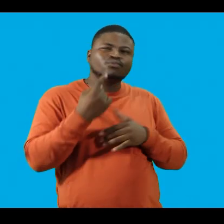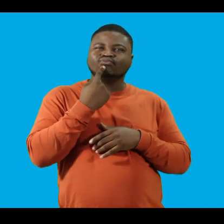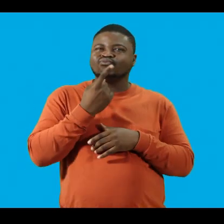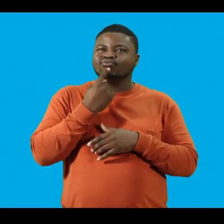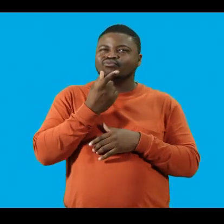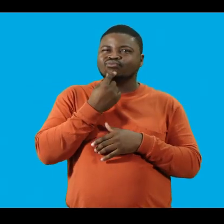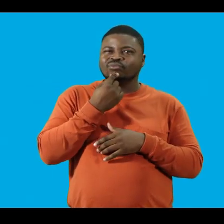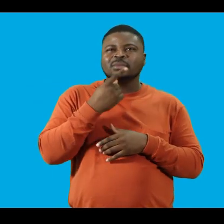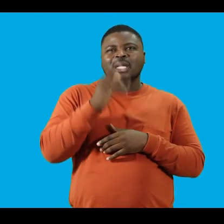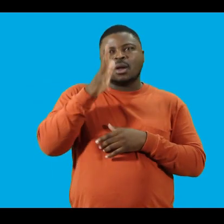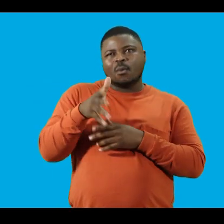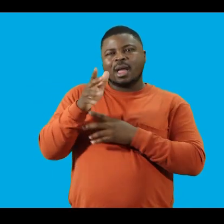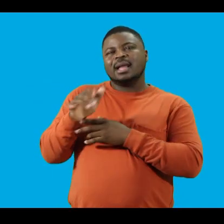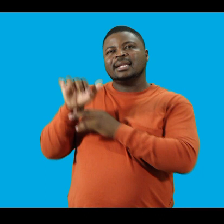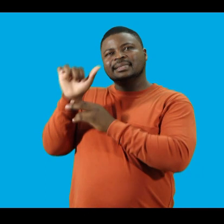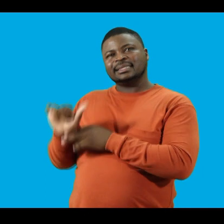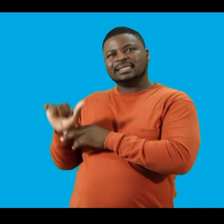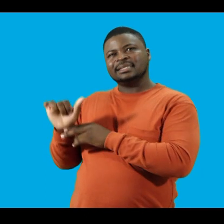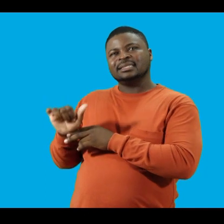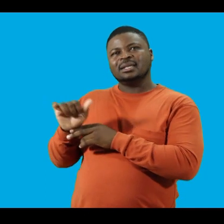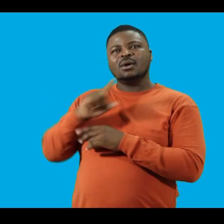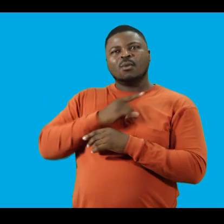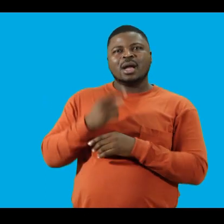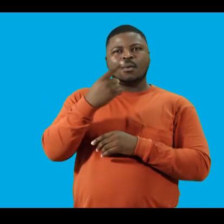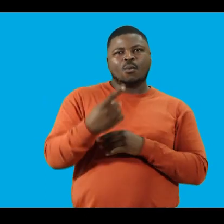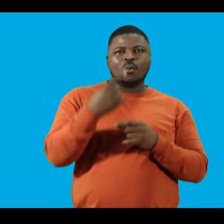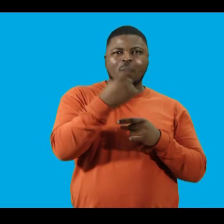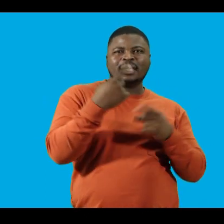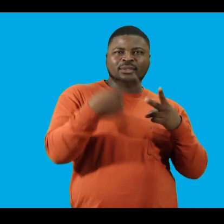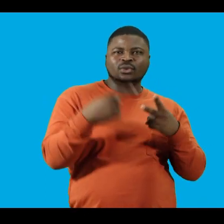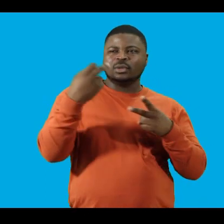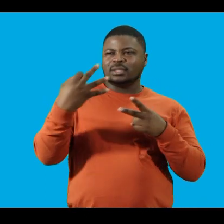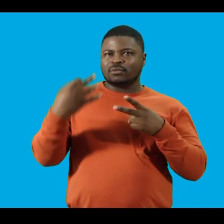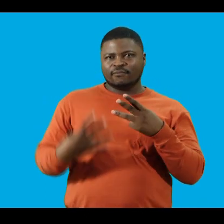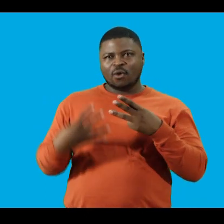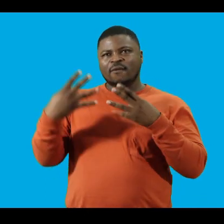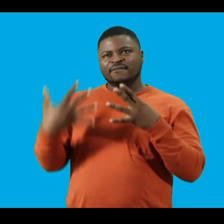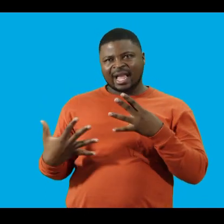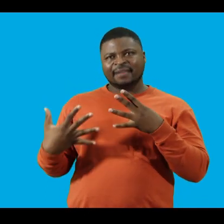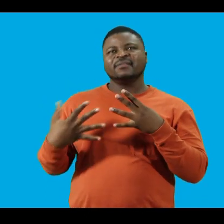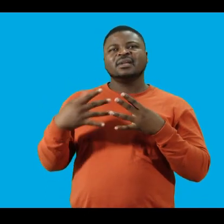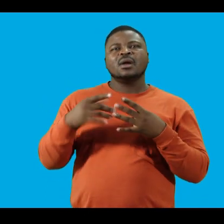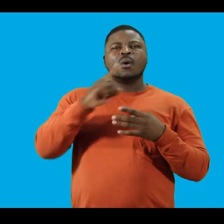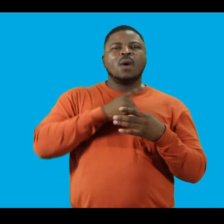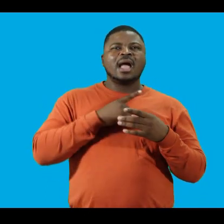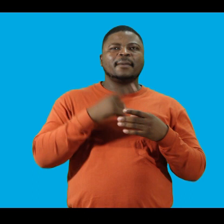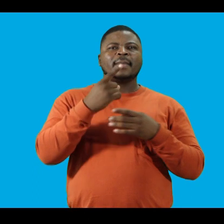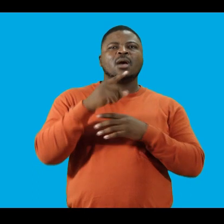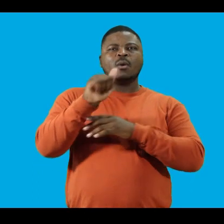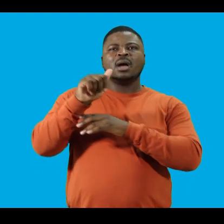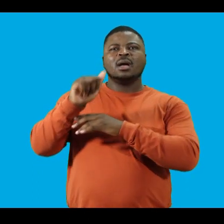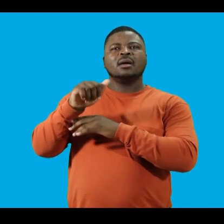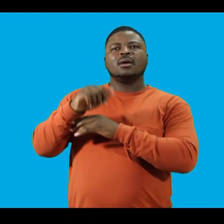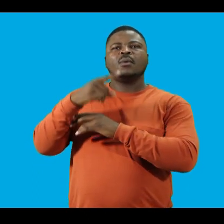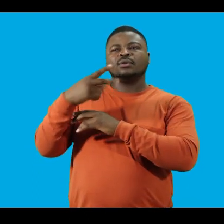be 6 because it's 1, 2, 3, 4, 5, 6. So it's